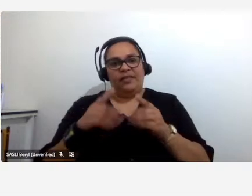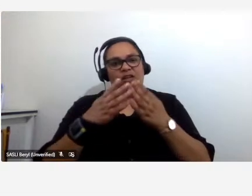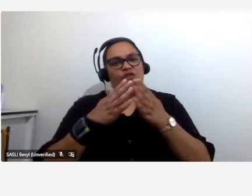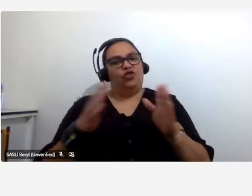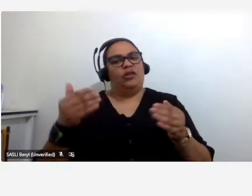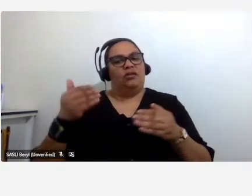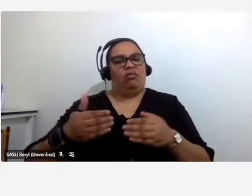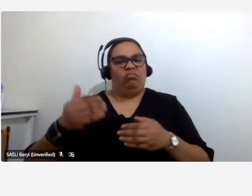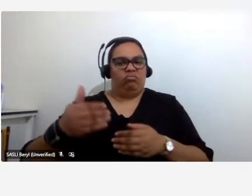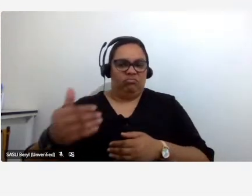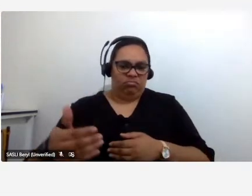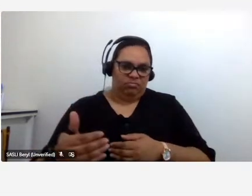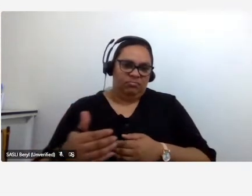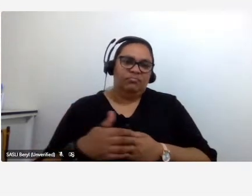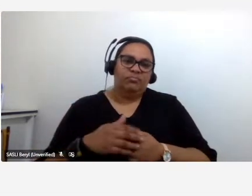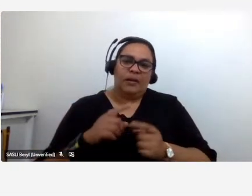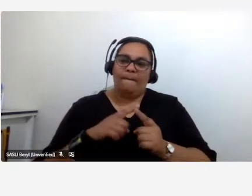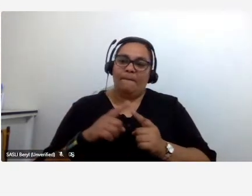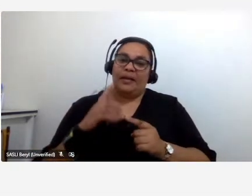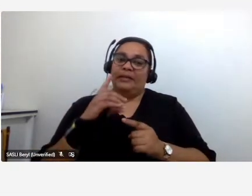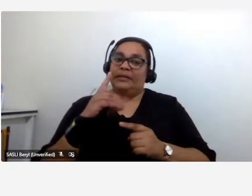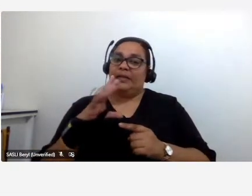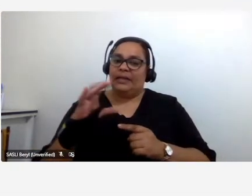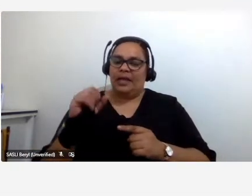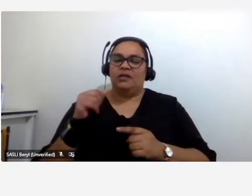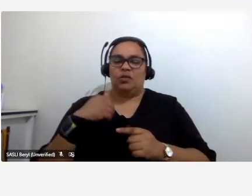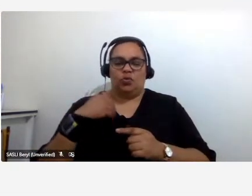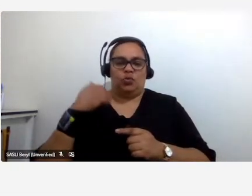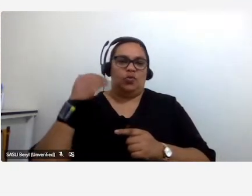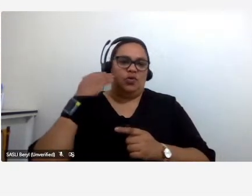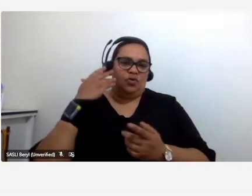trend, but in DCAS we do know.